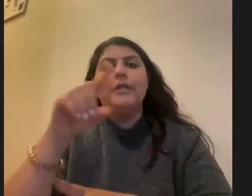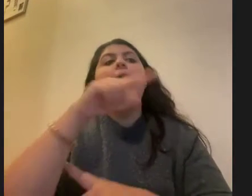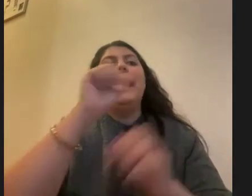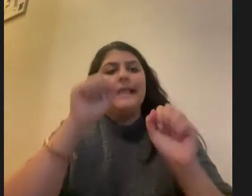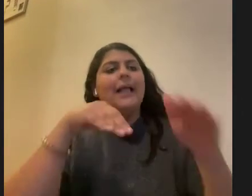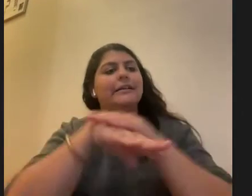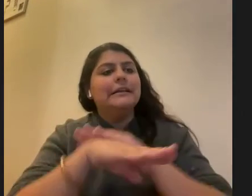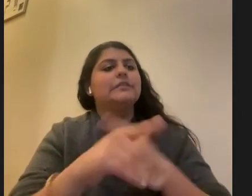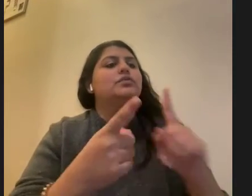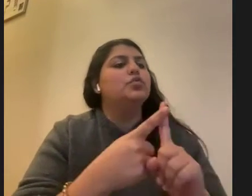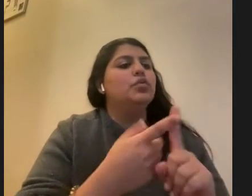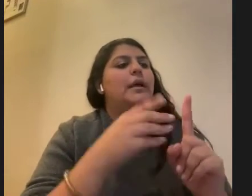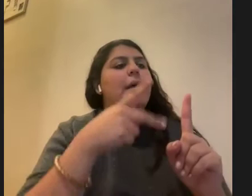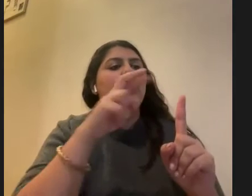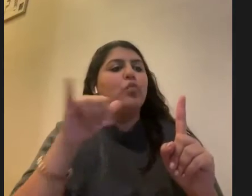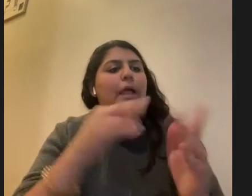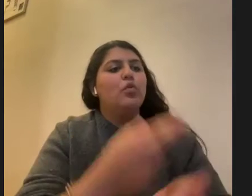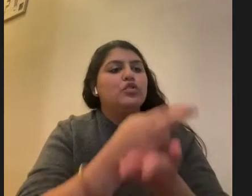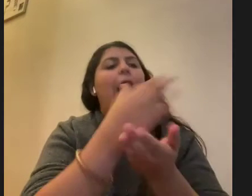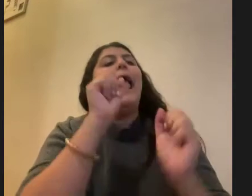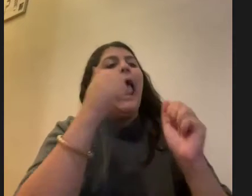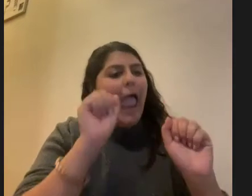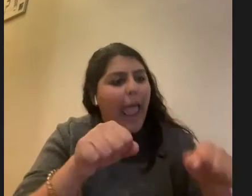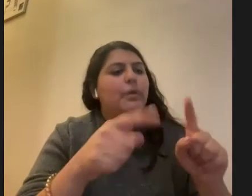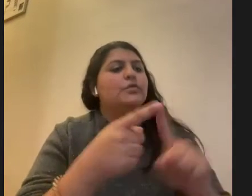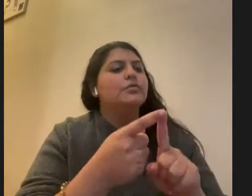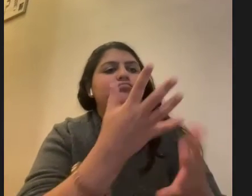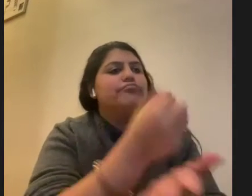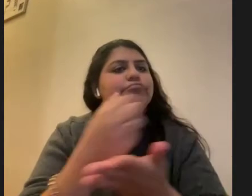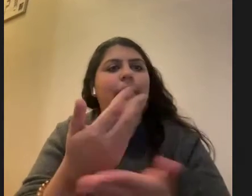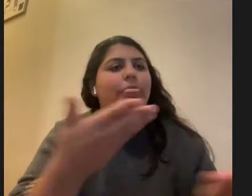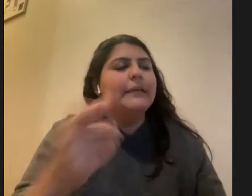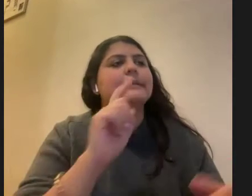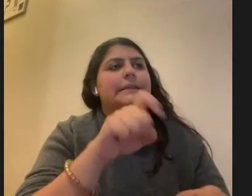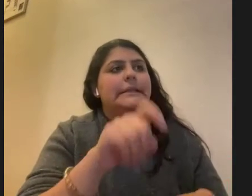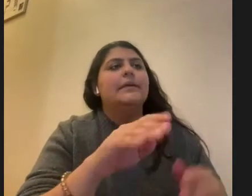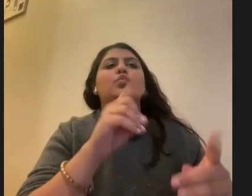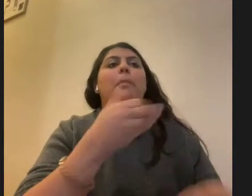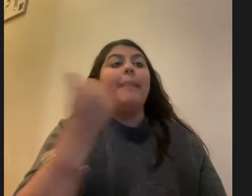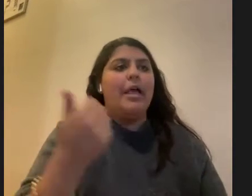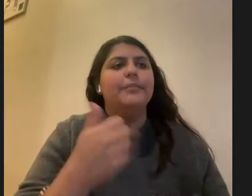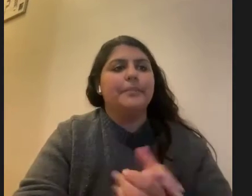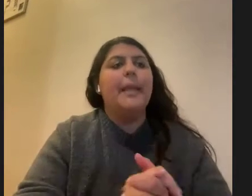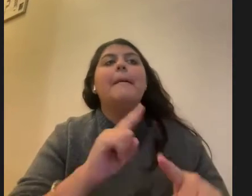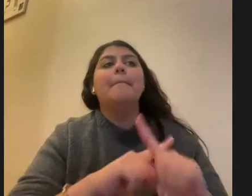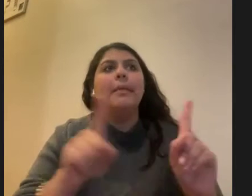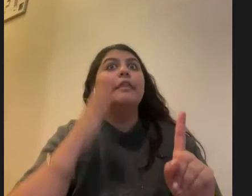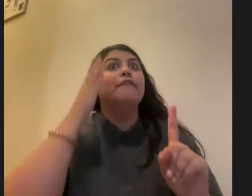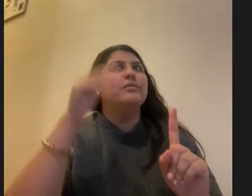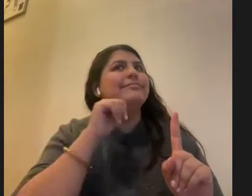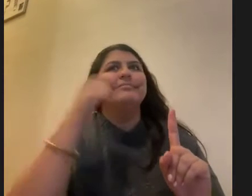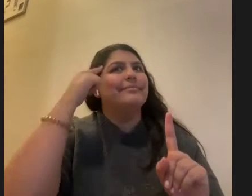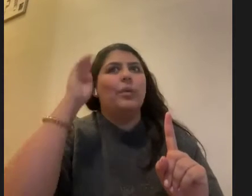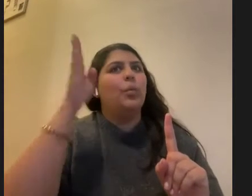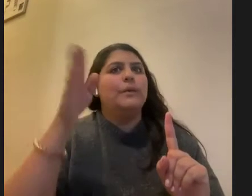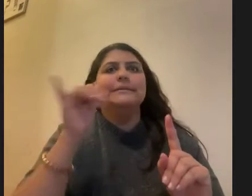so they're able to do better currently. In the future, though, however, we don't think they're going to do too hot. And that's a lot